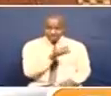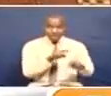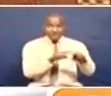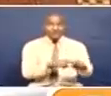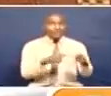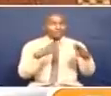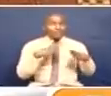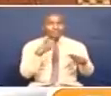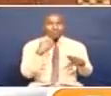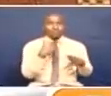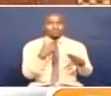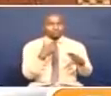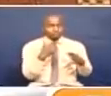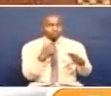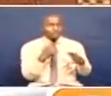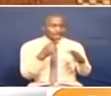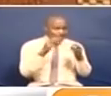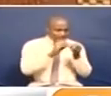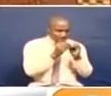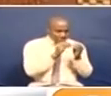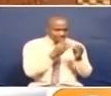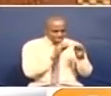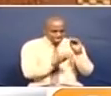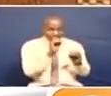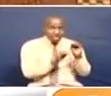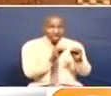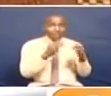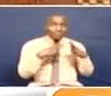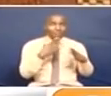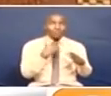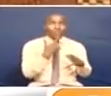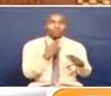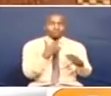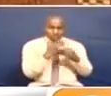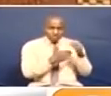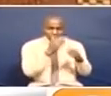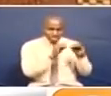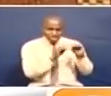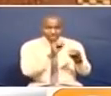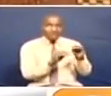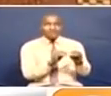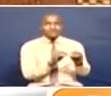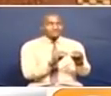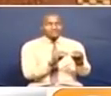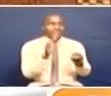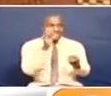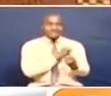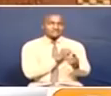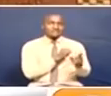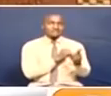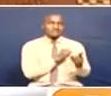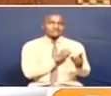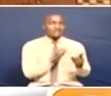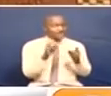people who attempted to interfere with numbers and the people who attempted to interfere with the processes missed the memo that the country had